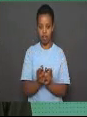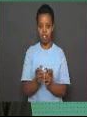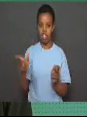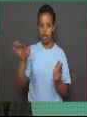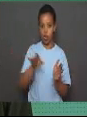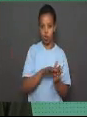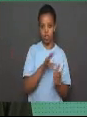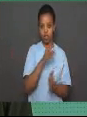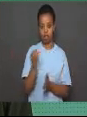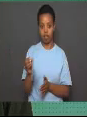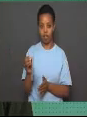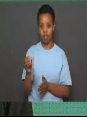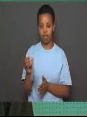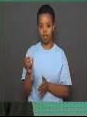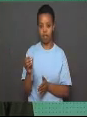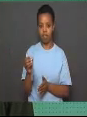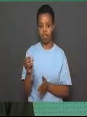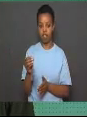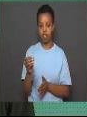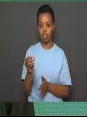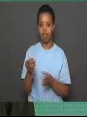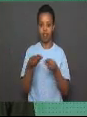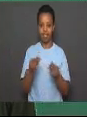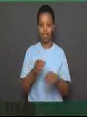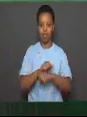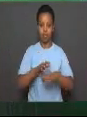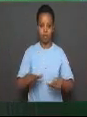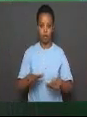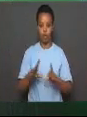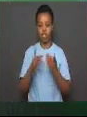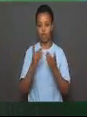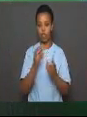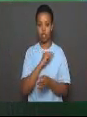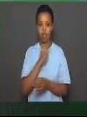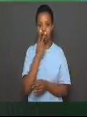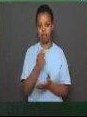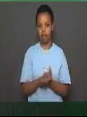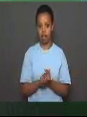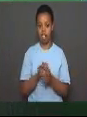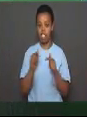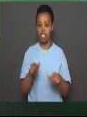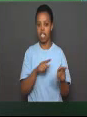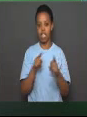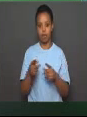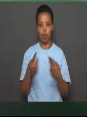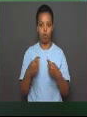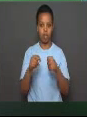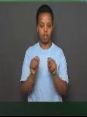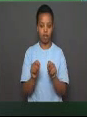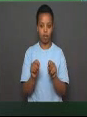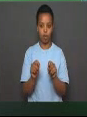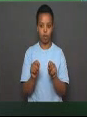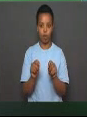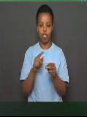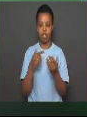rivers, streams, and wetlands. Today, we will continue our study